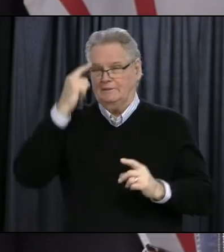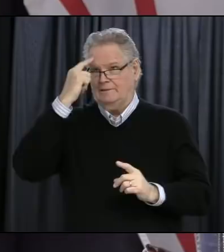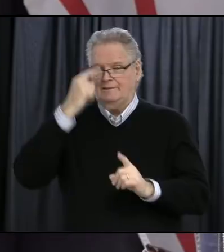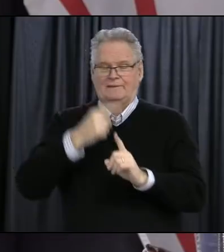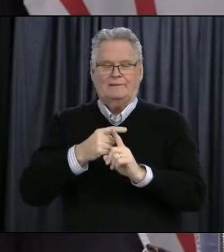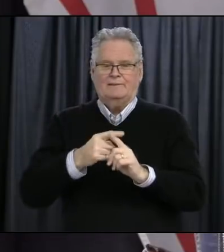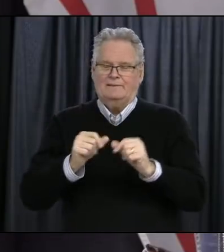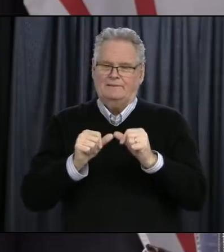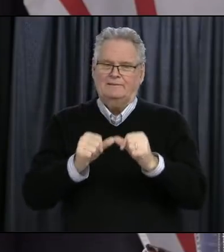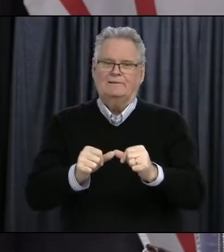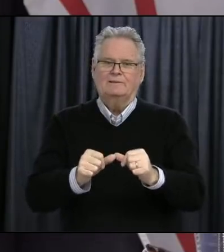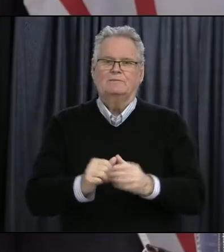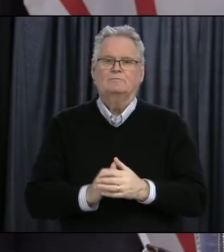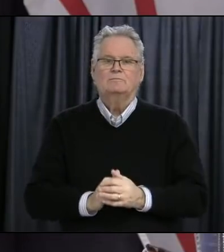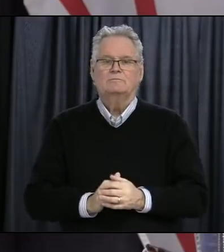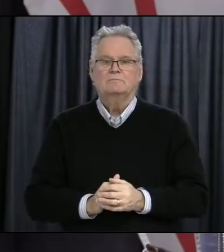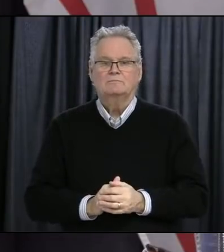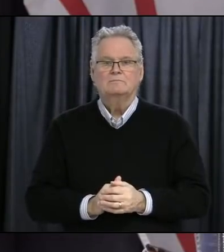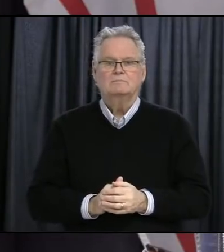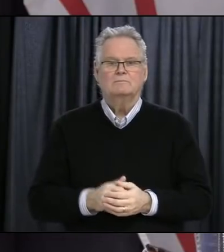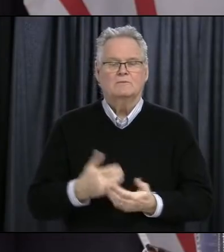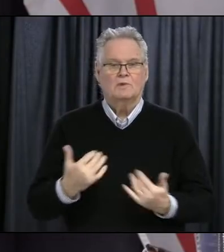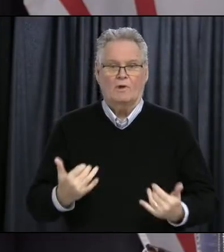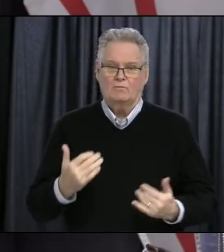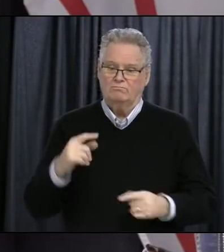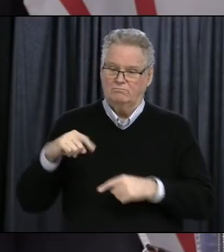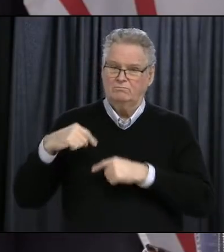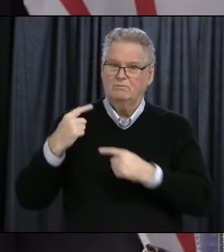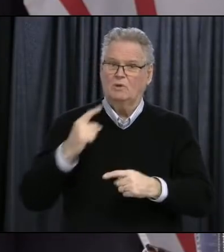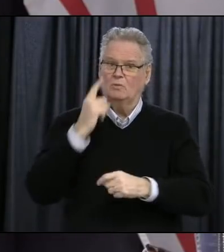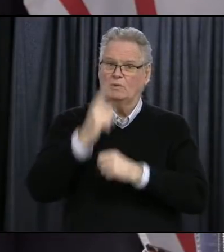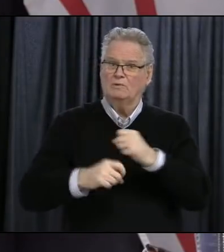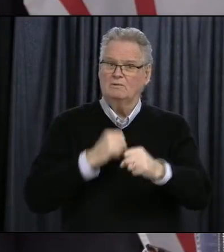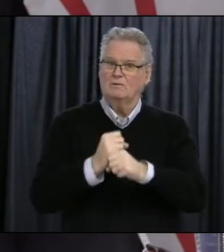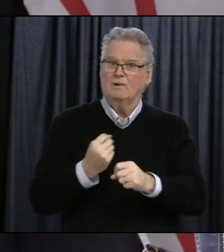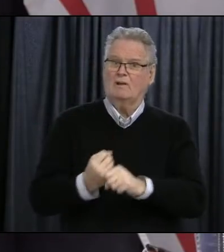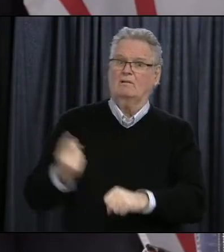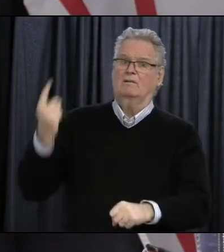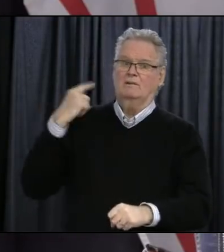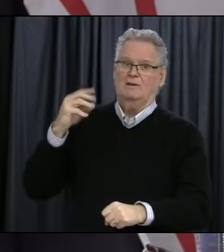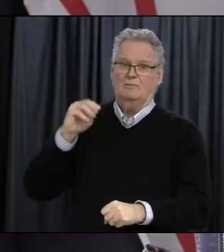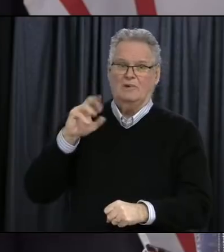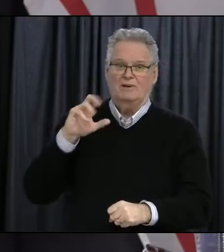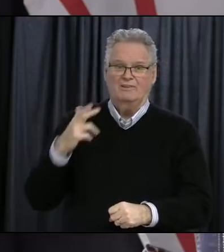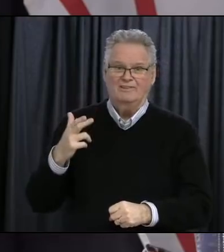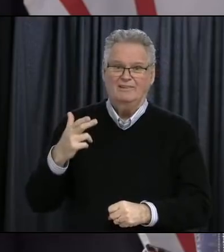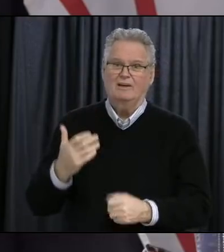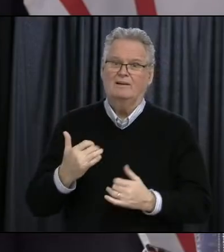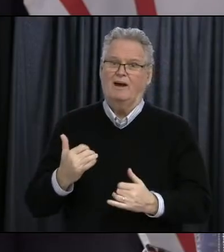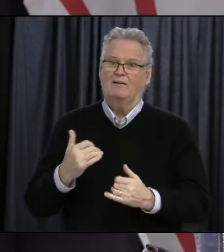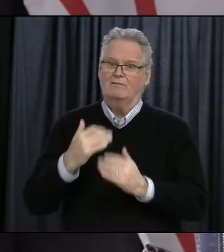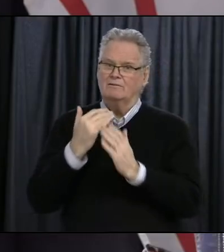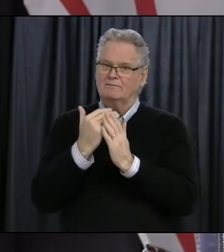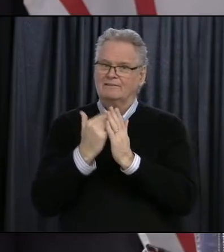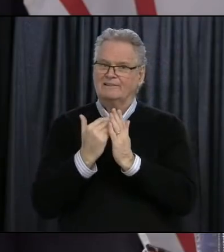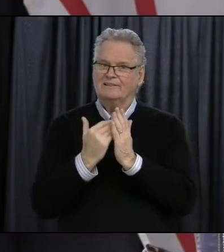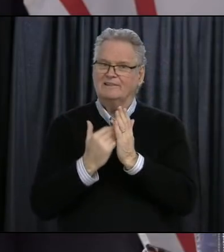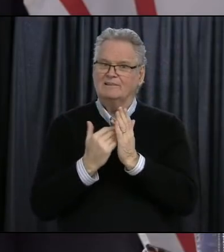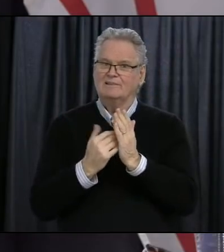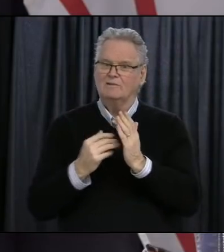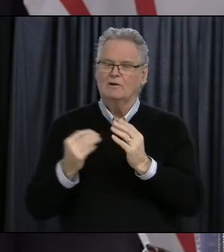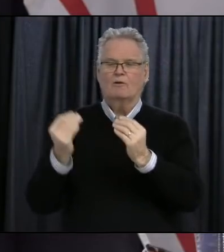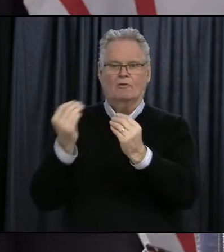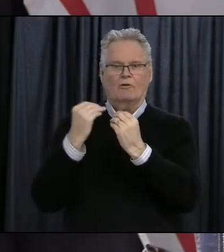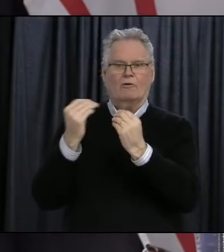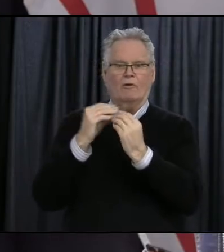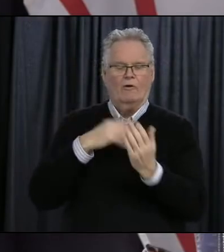many, many hard lessons. That we need to take better care and protect our elderly and the most vulnerable in society.